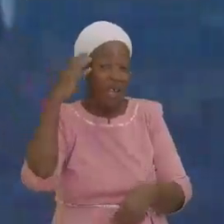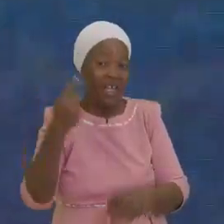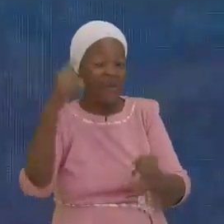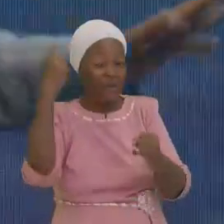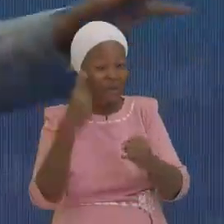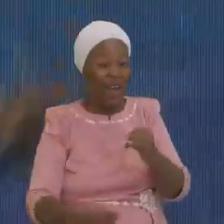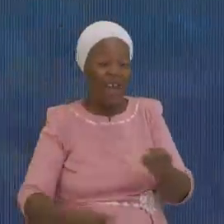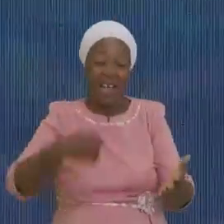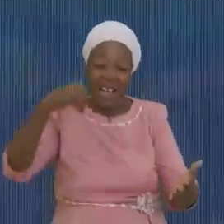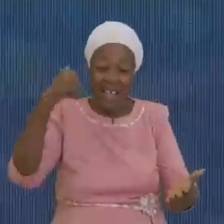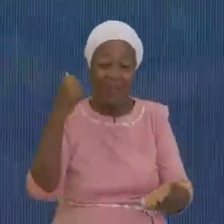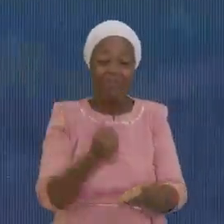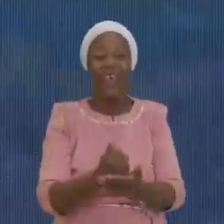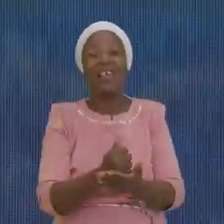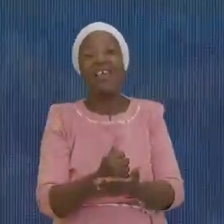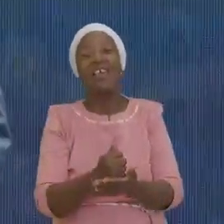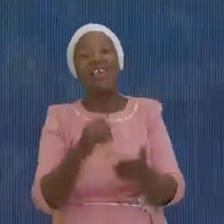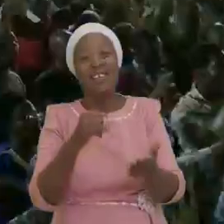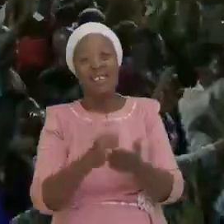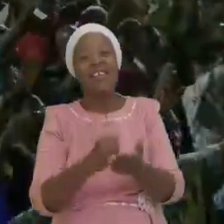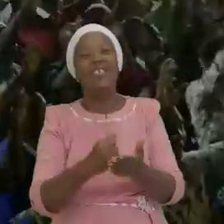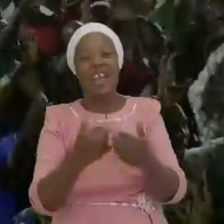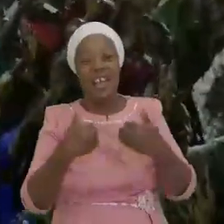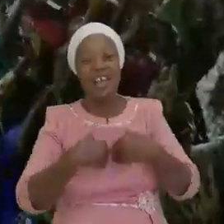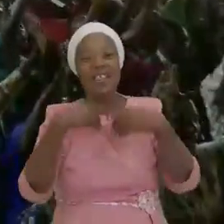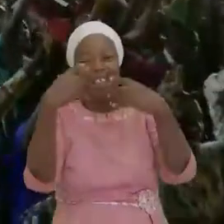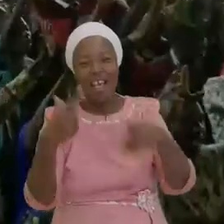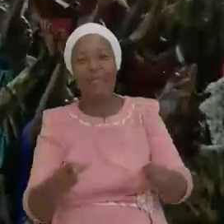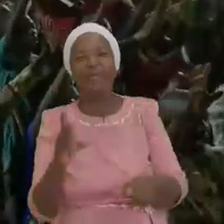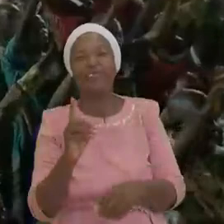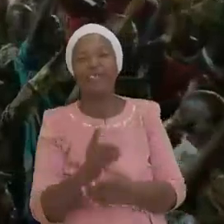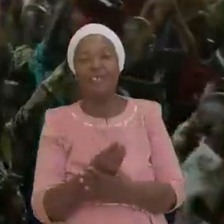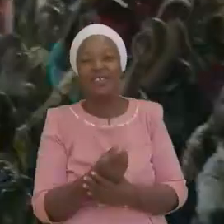final amen, it is done.